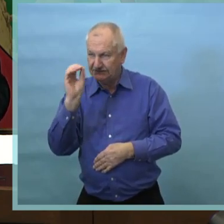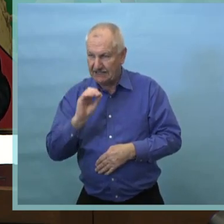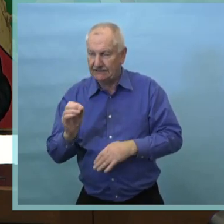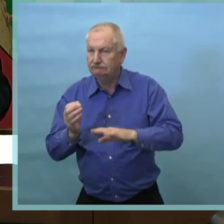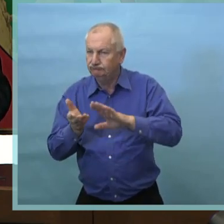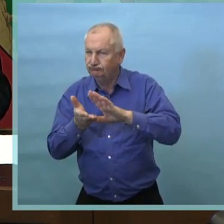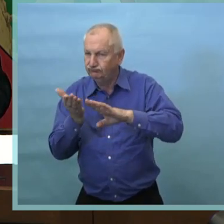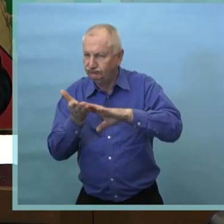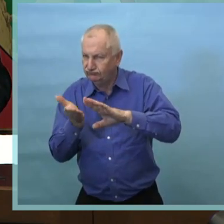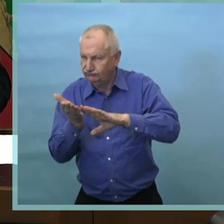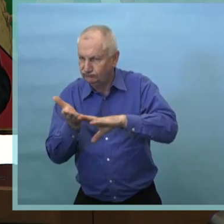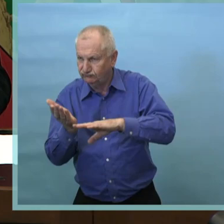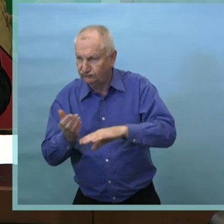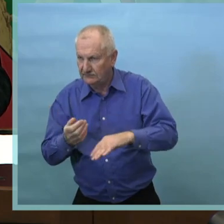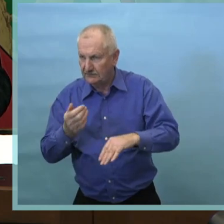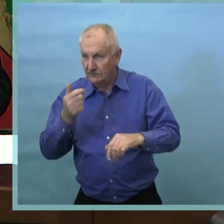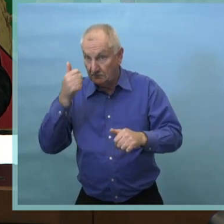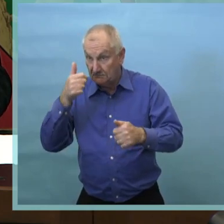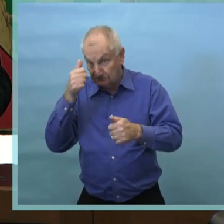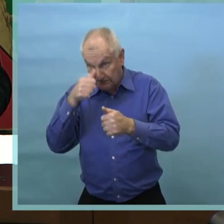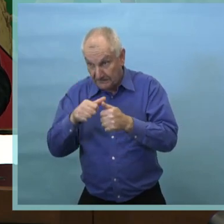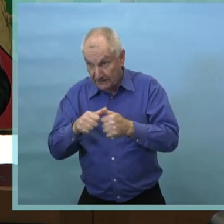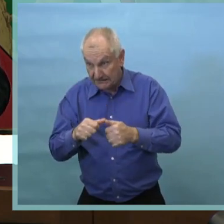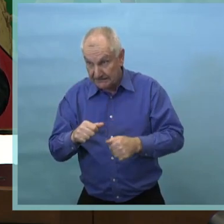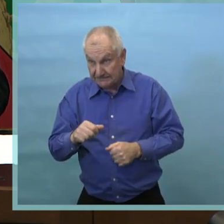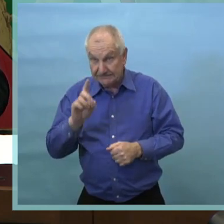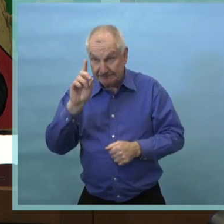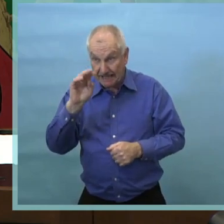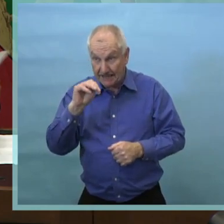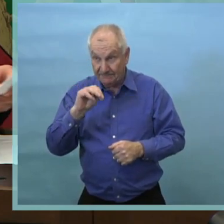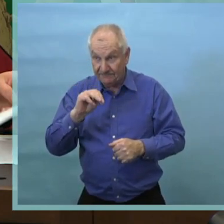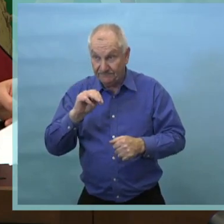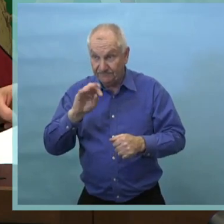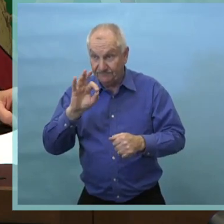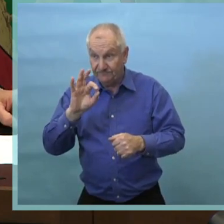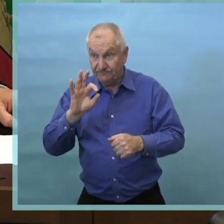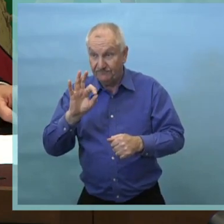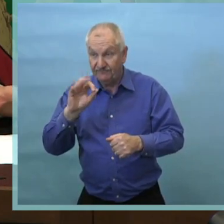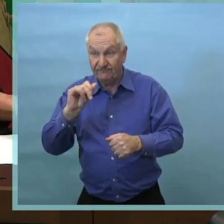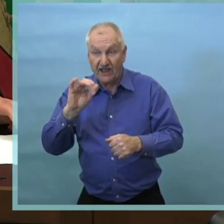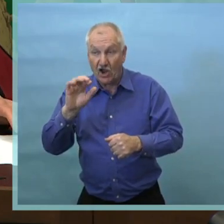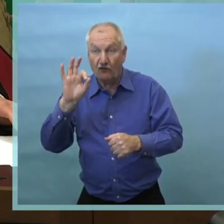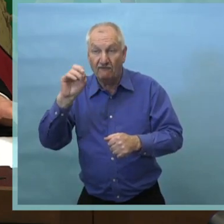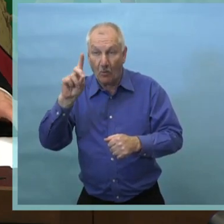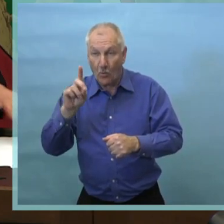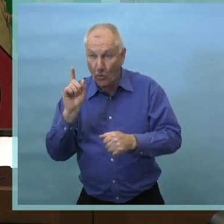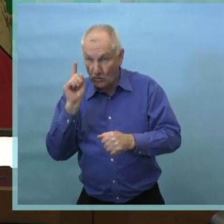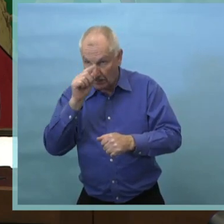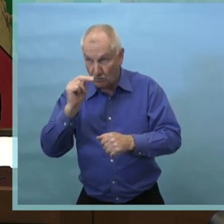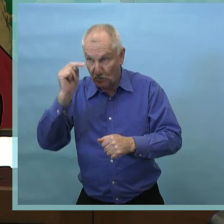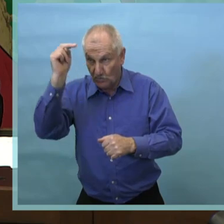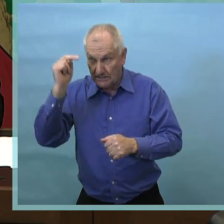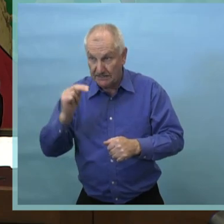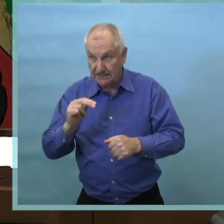remember, the Fairford Dam is at the northern end of Lake Manitoba. I think